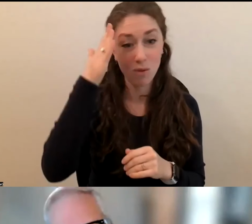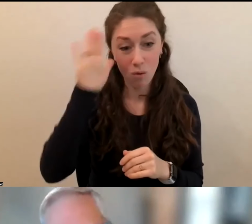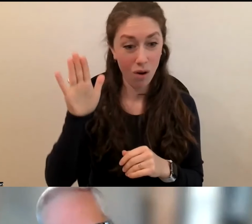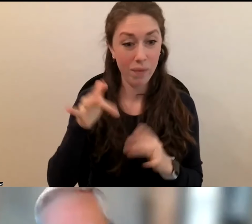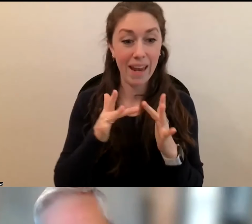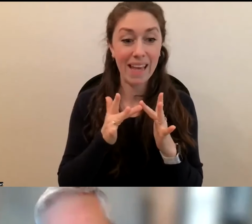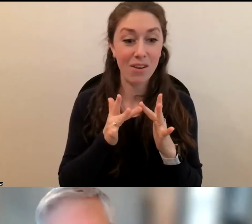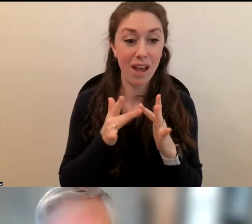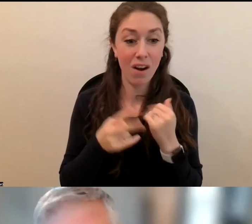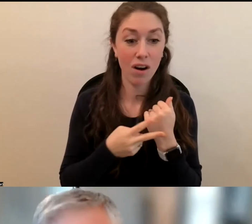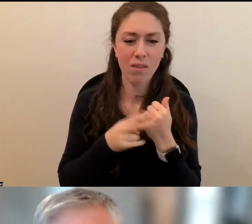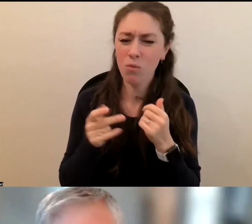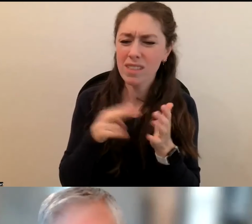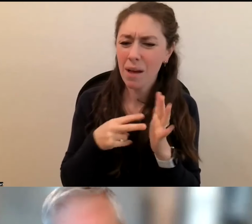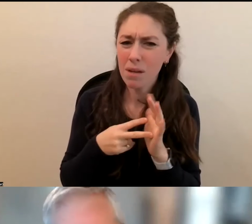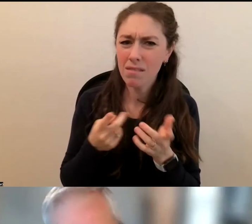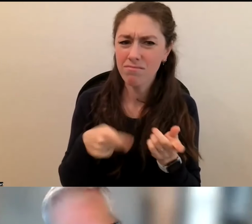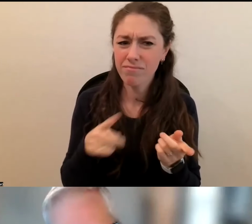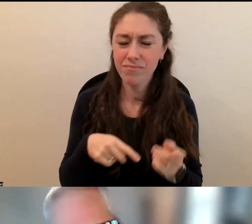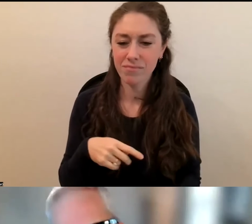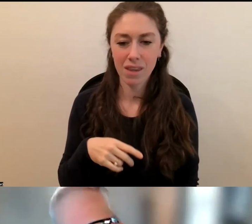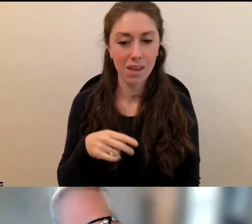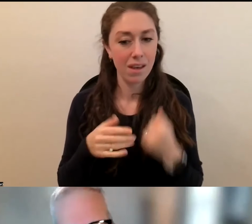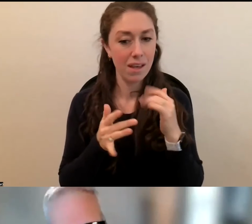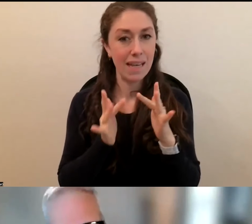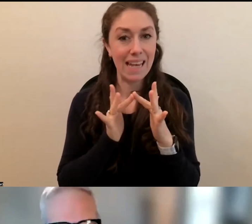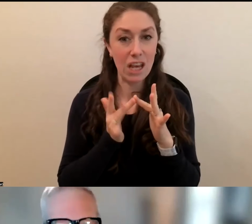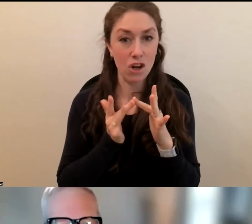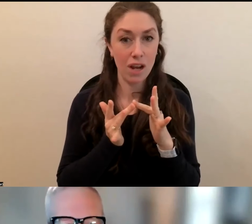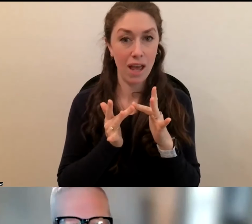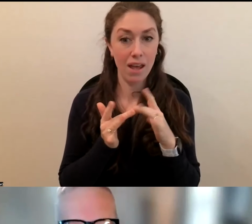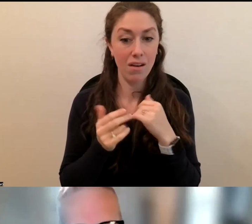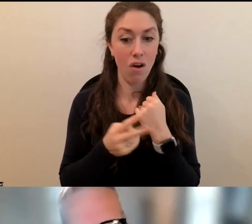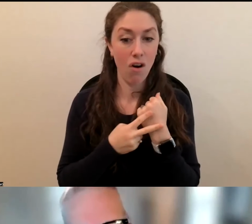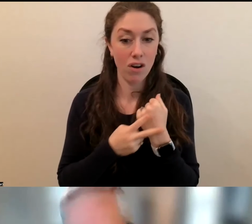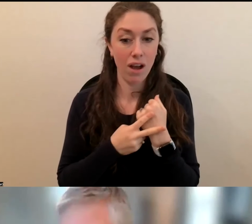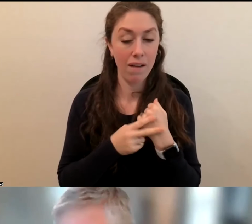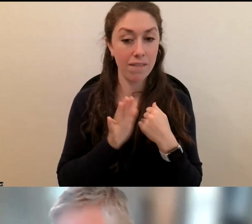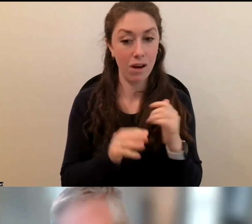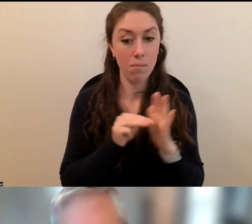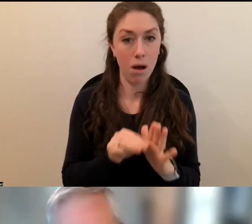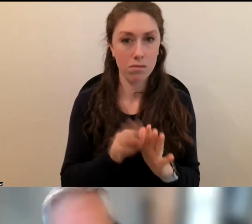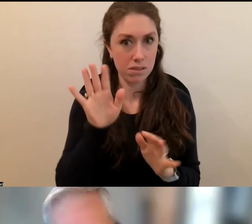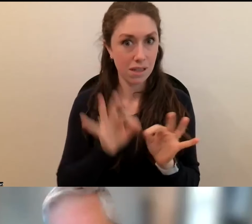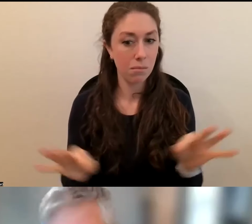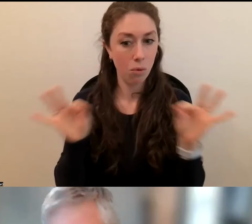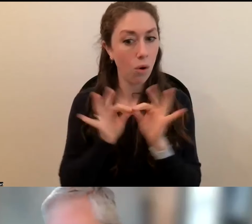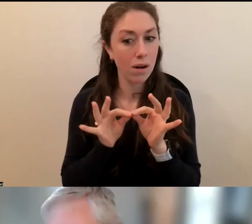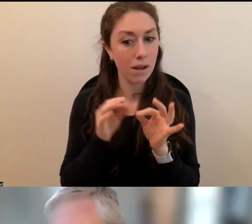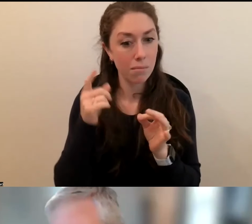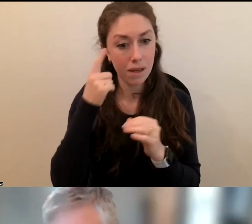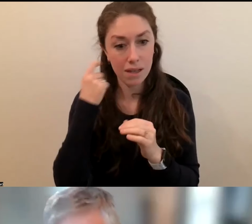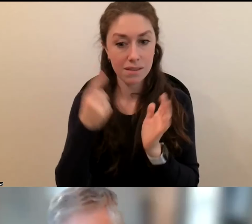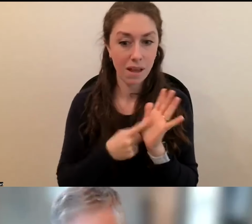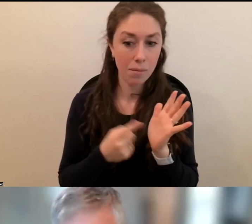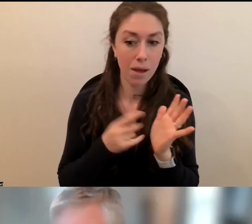Internet Archive, can you describe what they are? Yeah, the Internet Archive, their model, and this is important because sometimes it